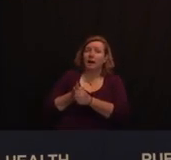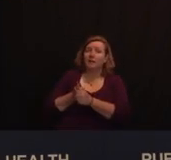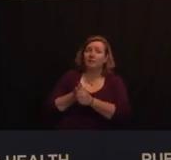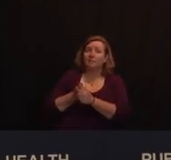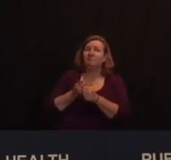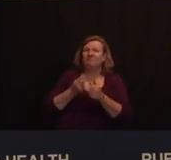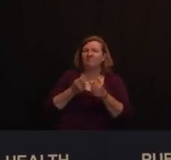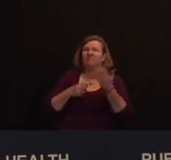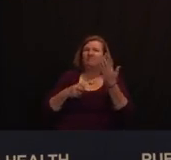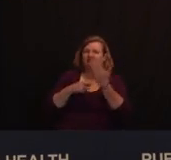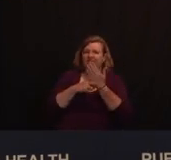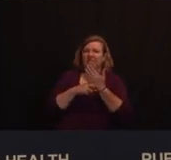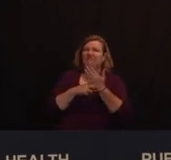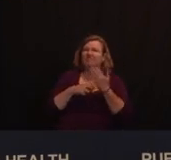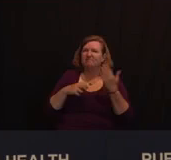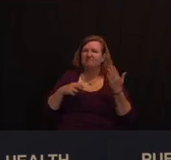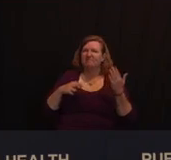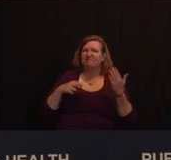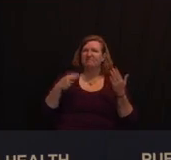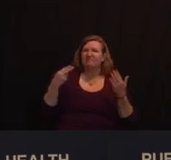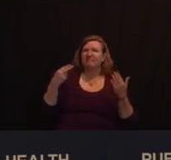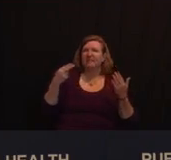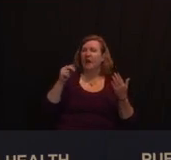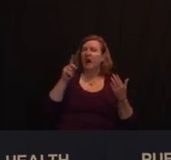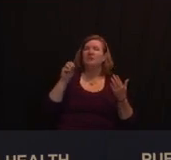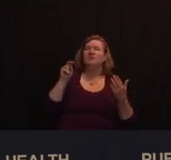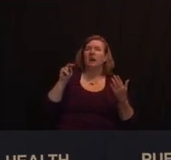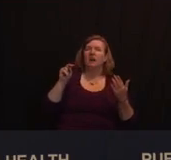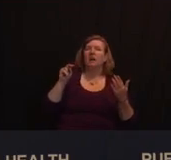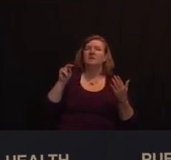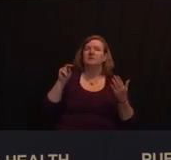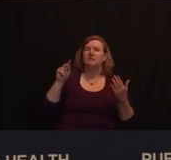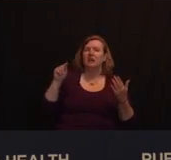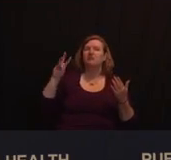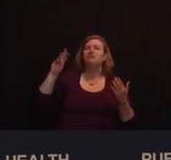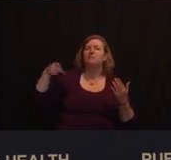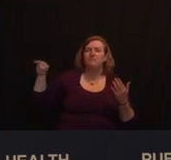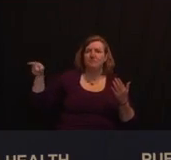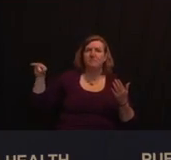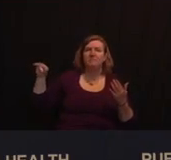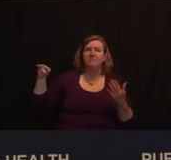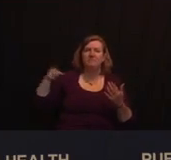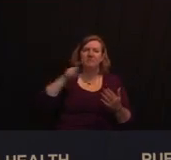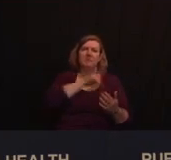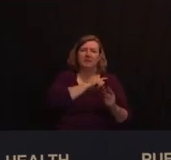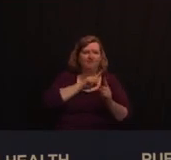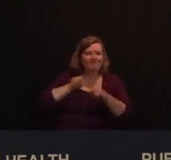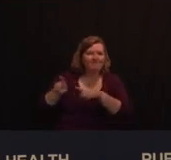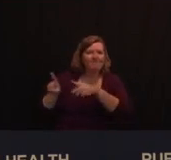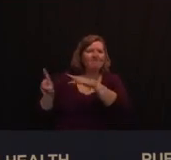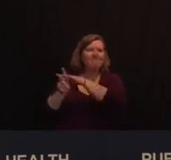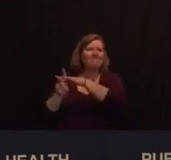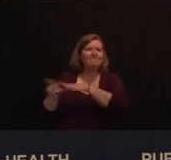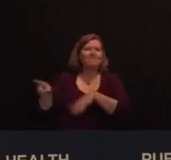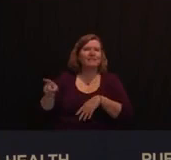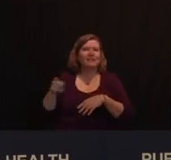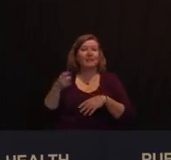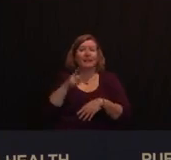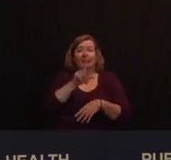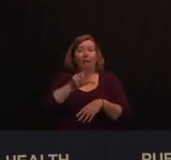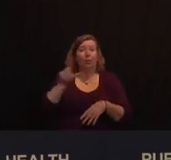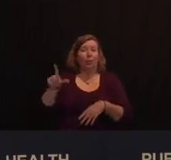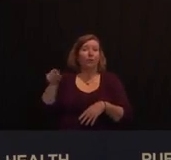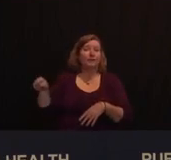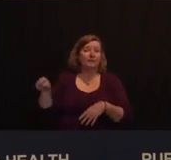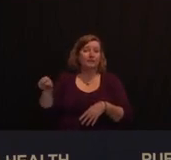was issued. Haddon Township Police responded to a landlord-tenant dispute. The tenant had her utilities